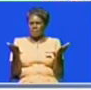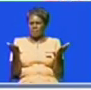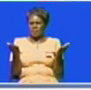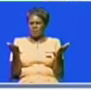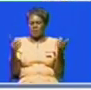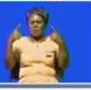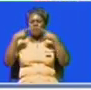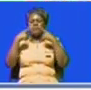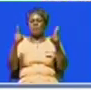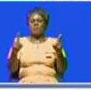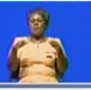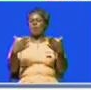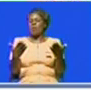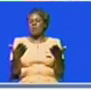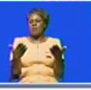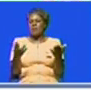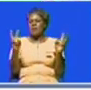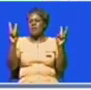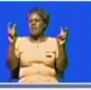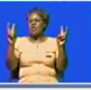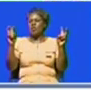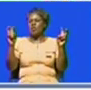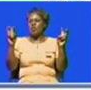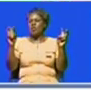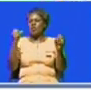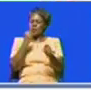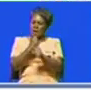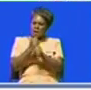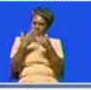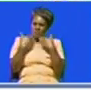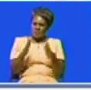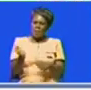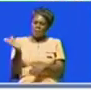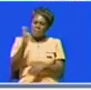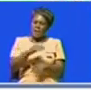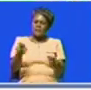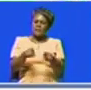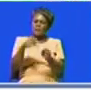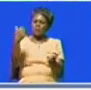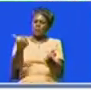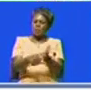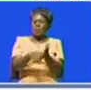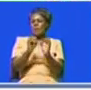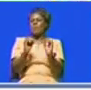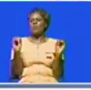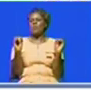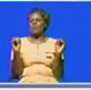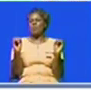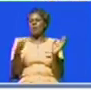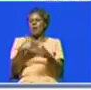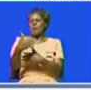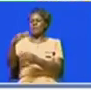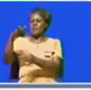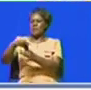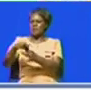be it transmission, be it anything that needs to be worked on, is done so that we are not back in this same place after the